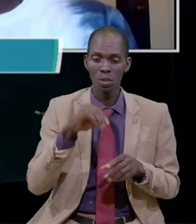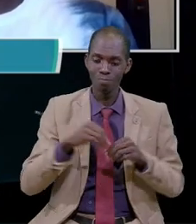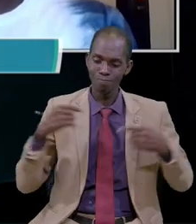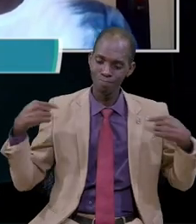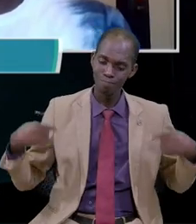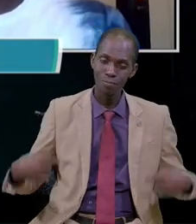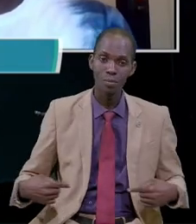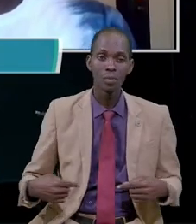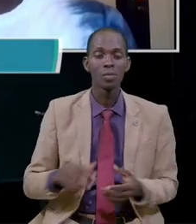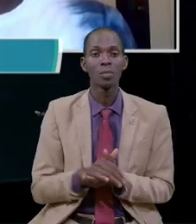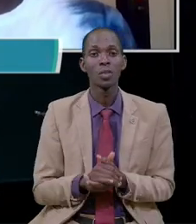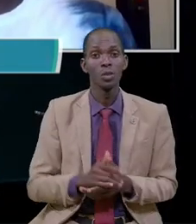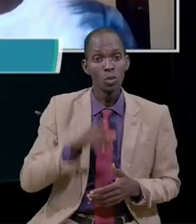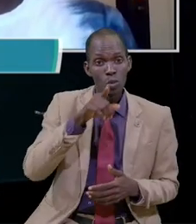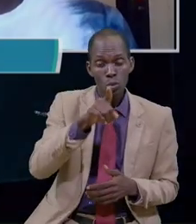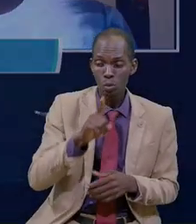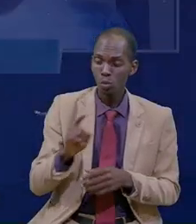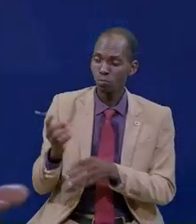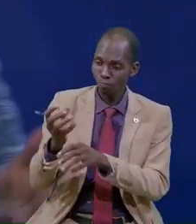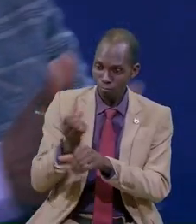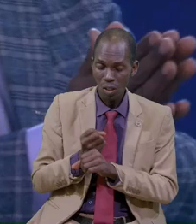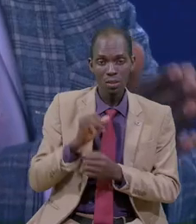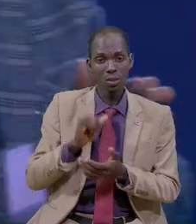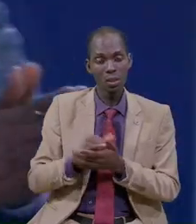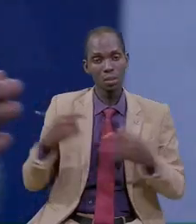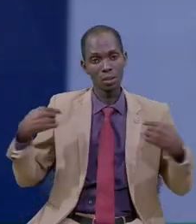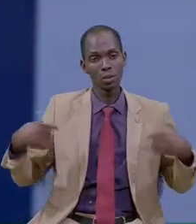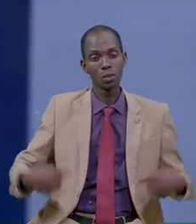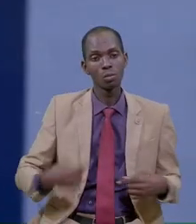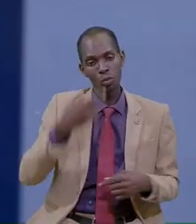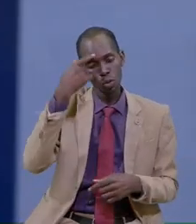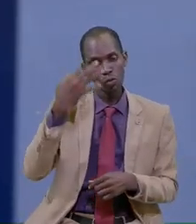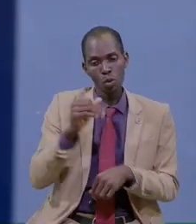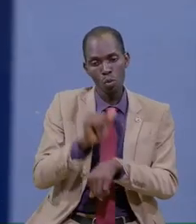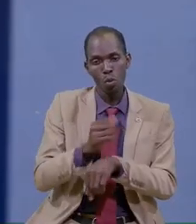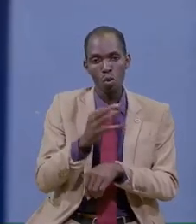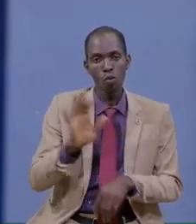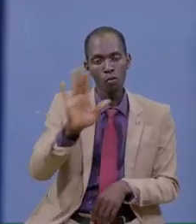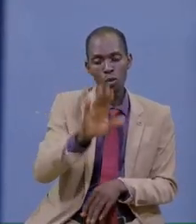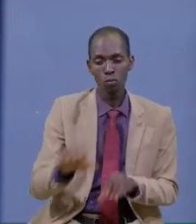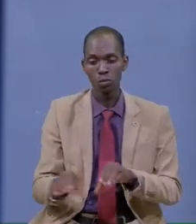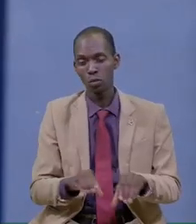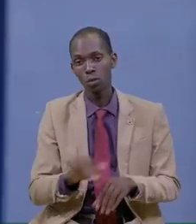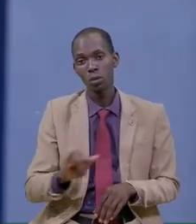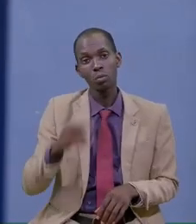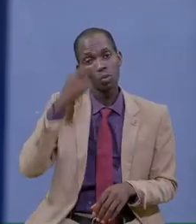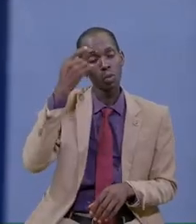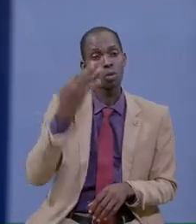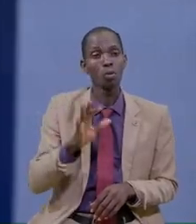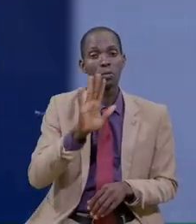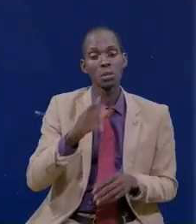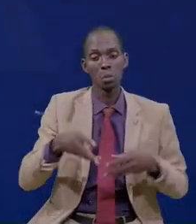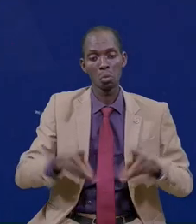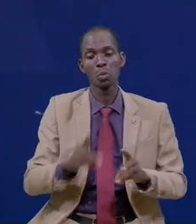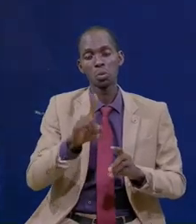You earned affliction. Et tu mérites by the works of your hand. By the lifestyle you live.